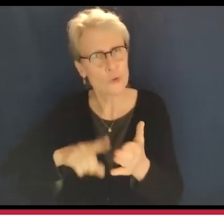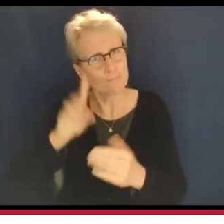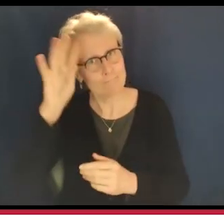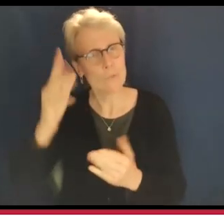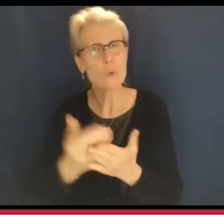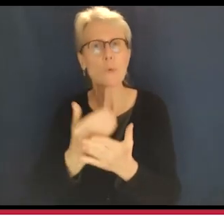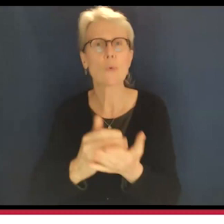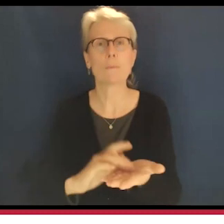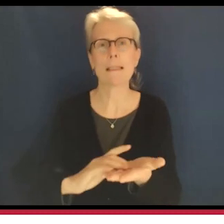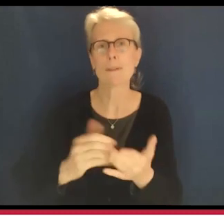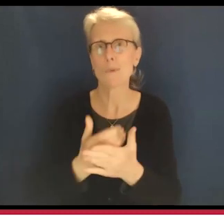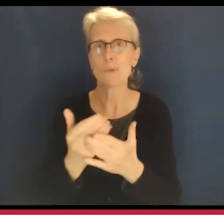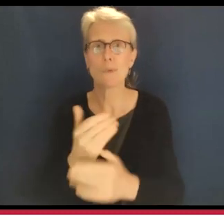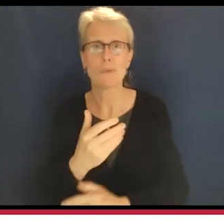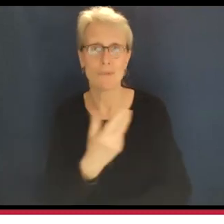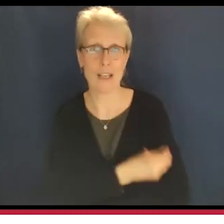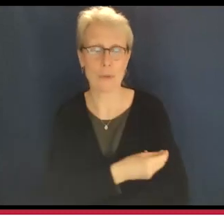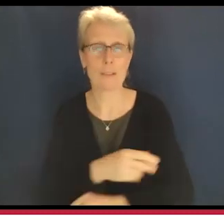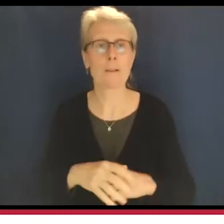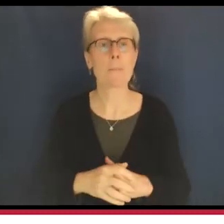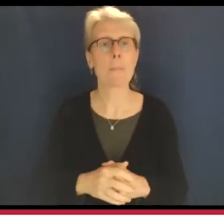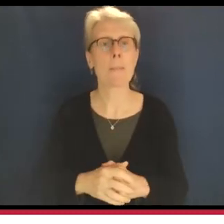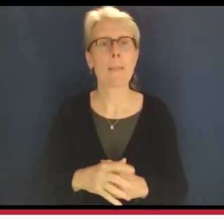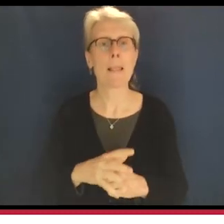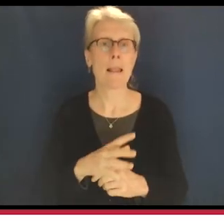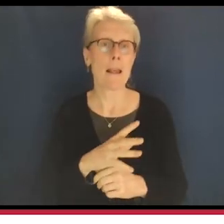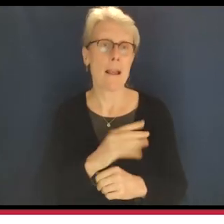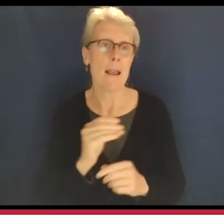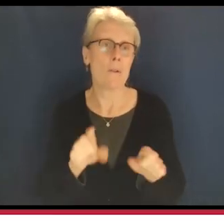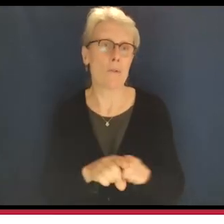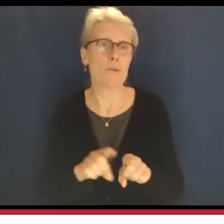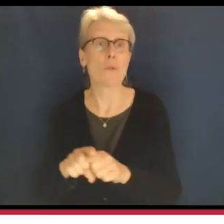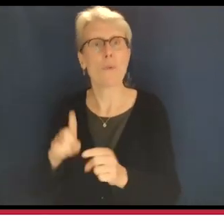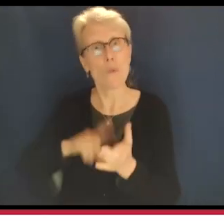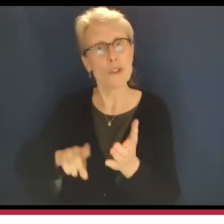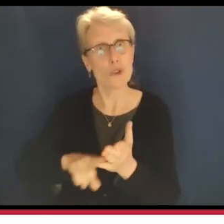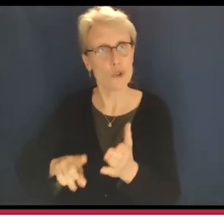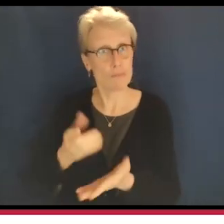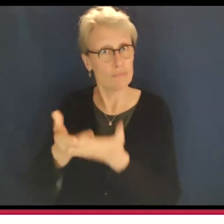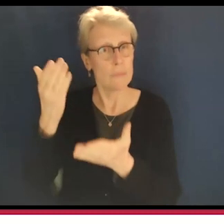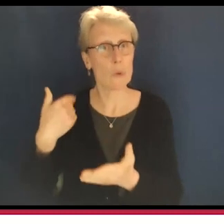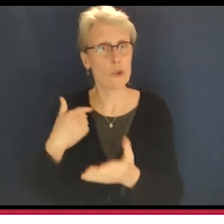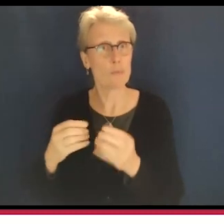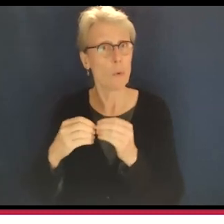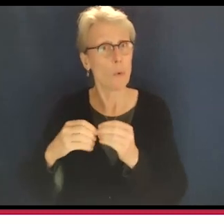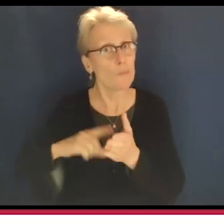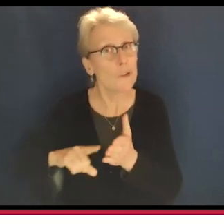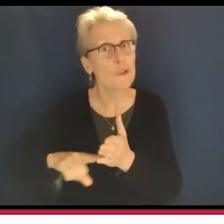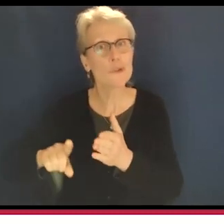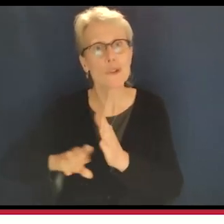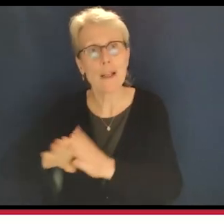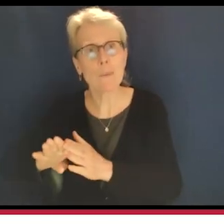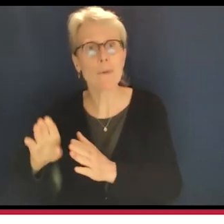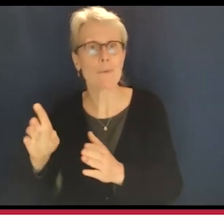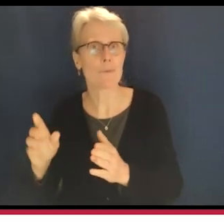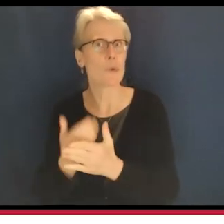prospecting results have driven research and development for novel countermeasures against known viruses. And